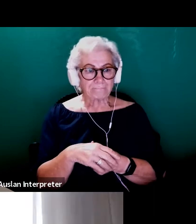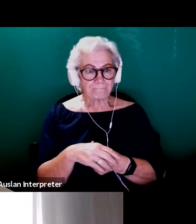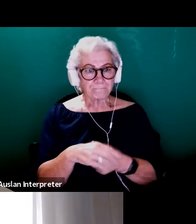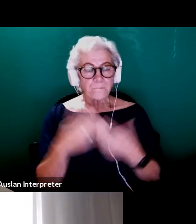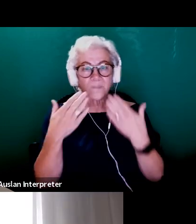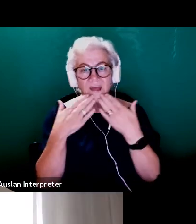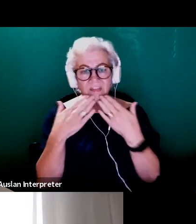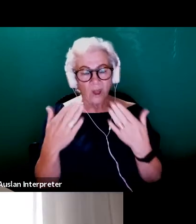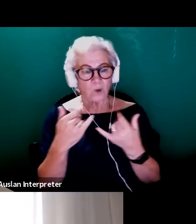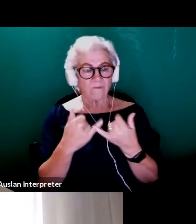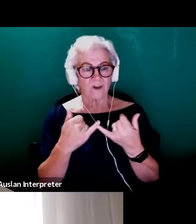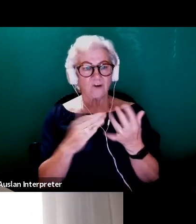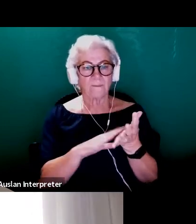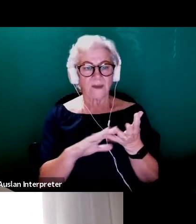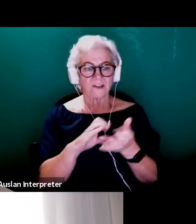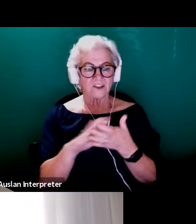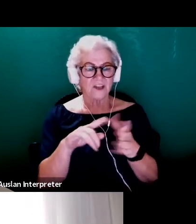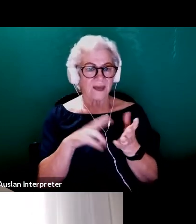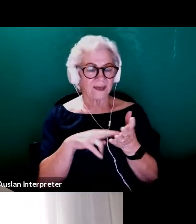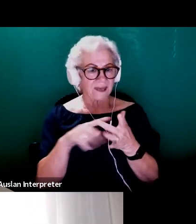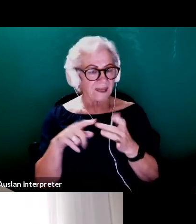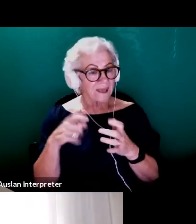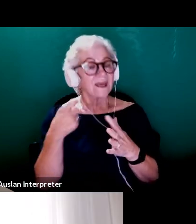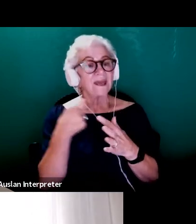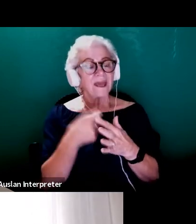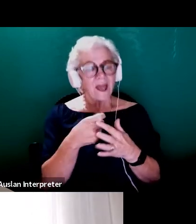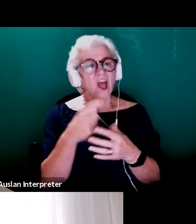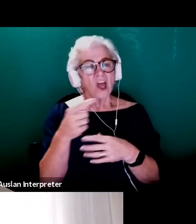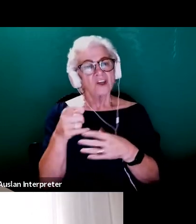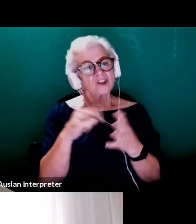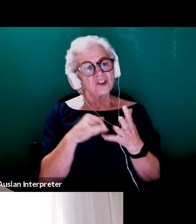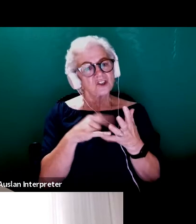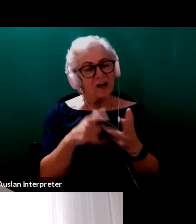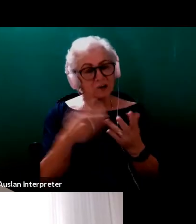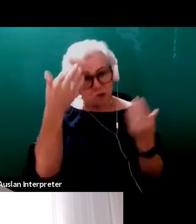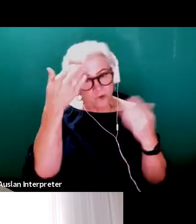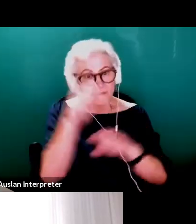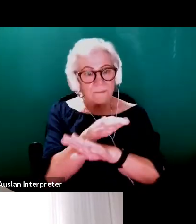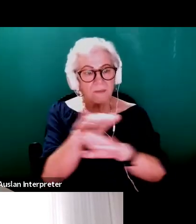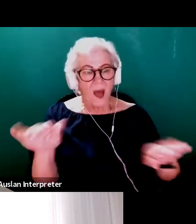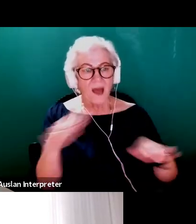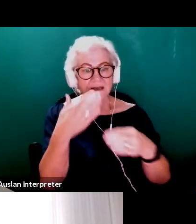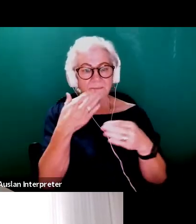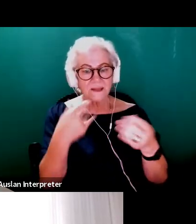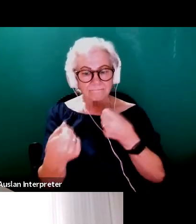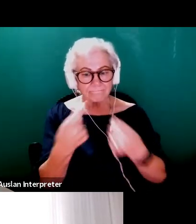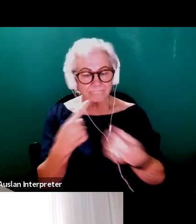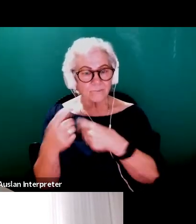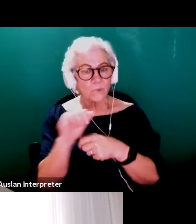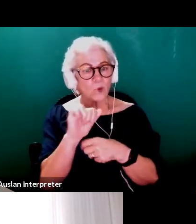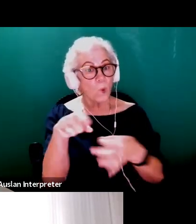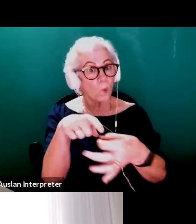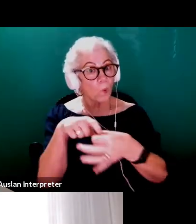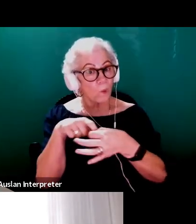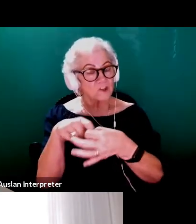Thank you very much, Anique. Just a reminder to people to do send through any questions that you have for